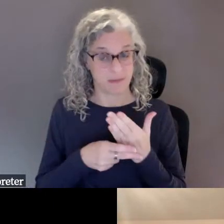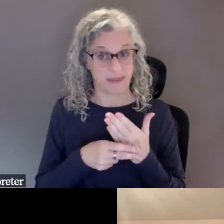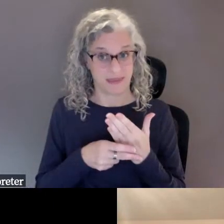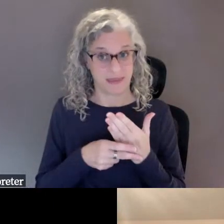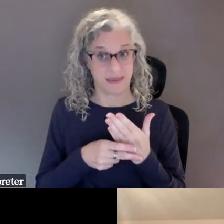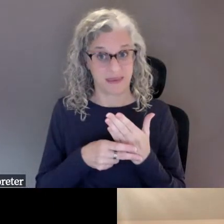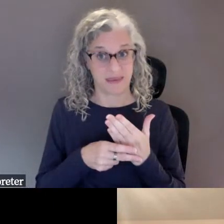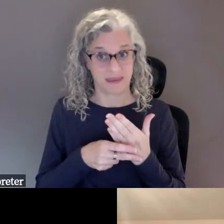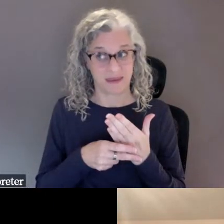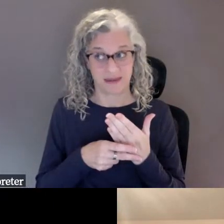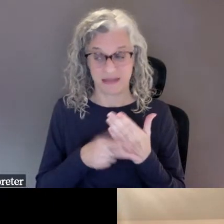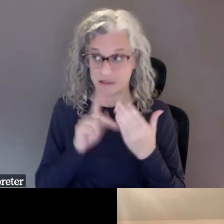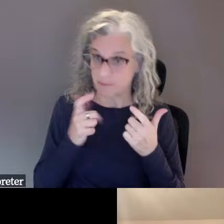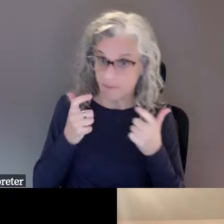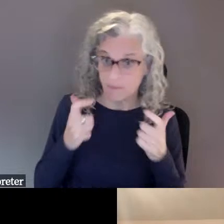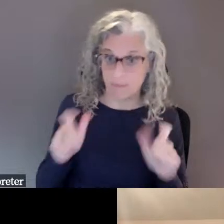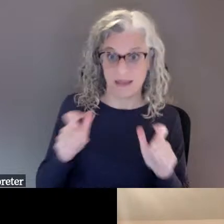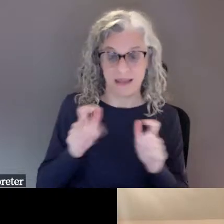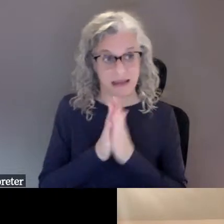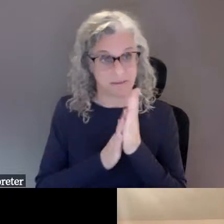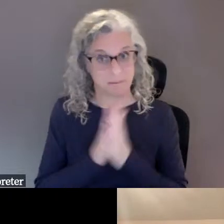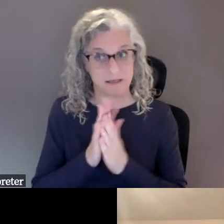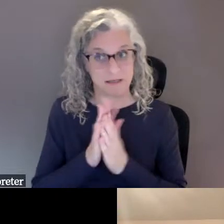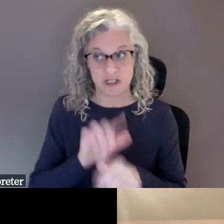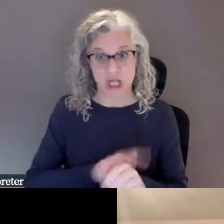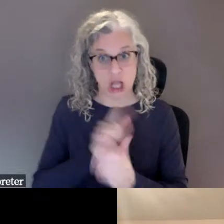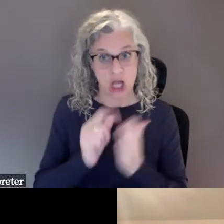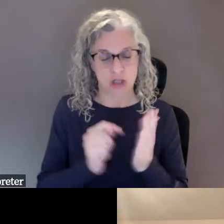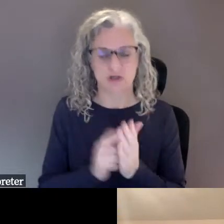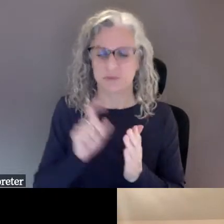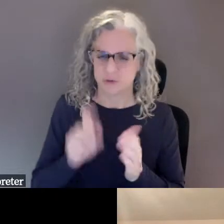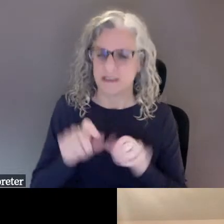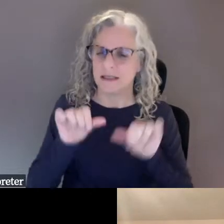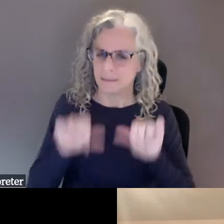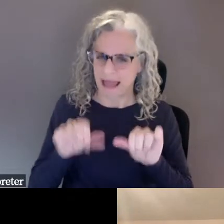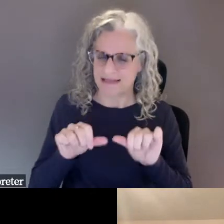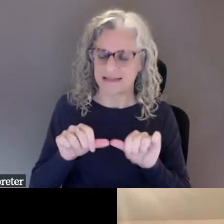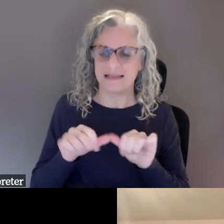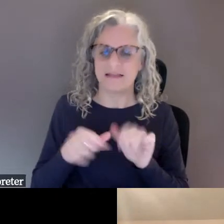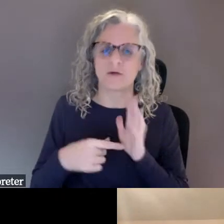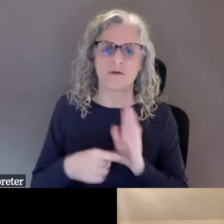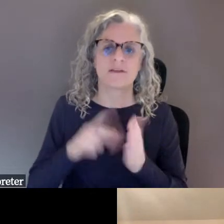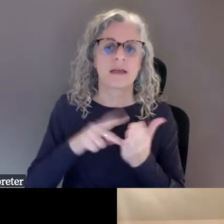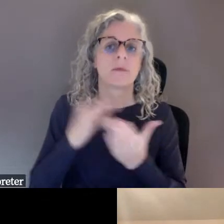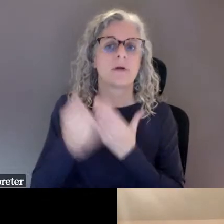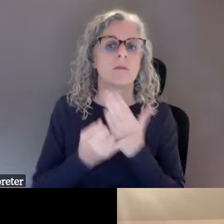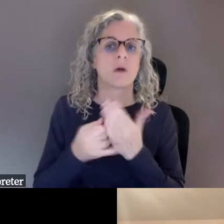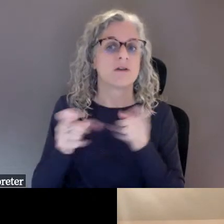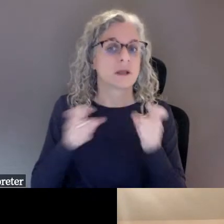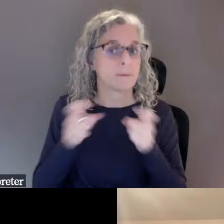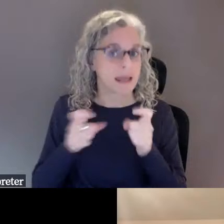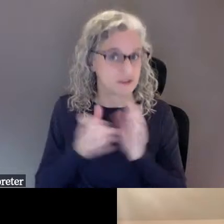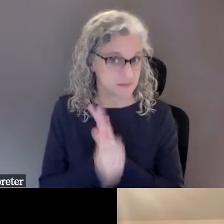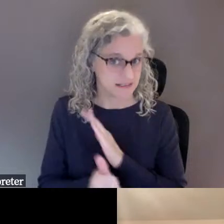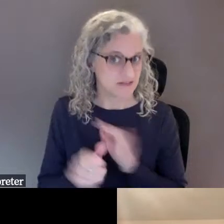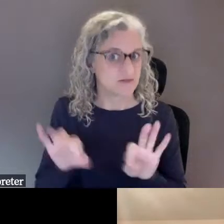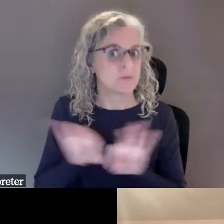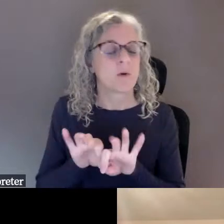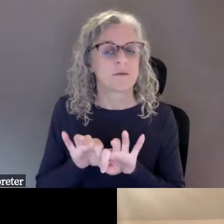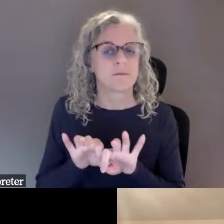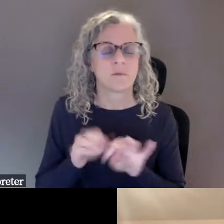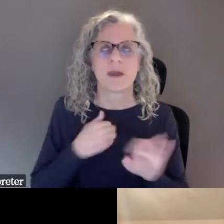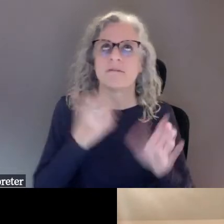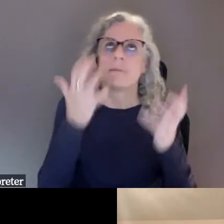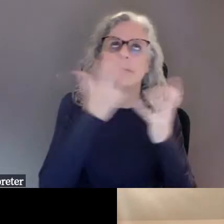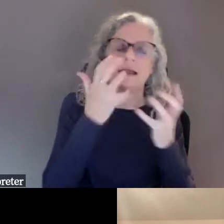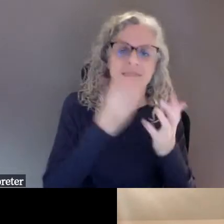like big and ambitious and long term, you also need capacity. So project management skills are really important. We have an incredible finance team, which I